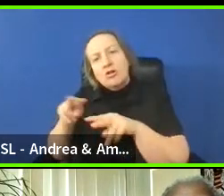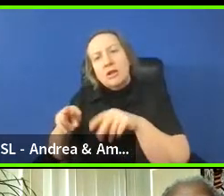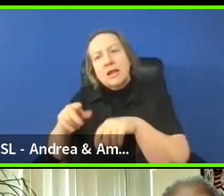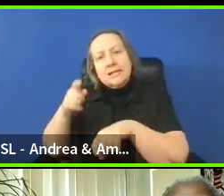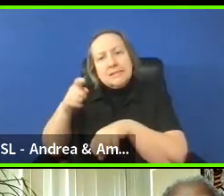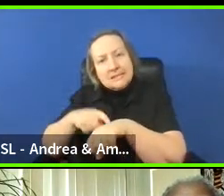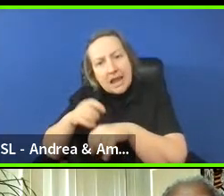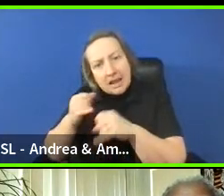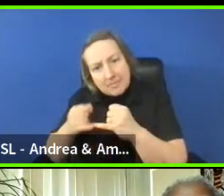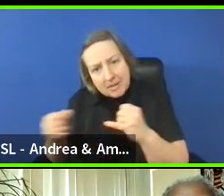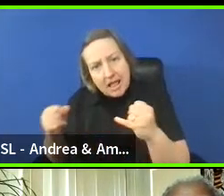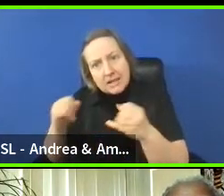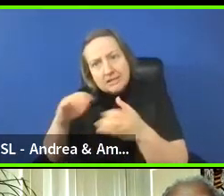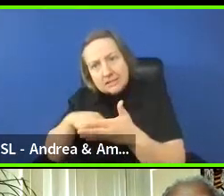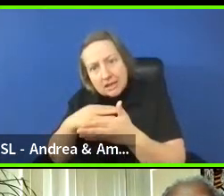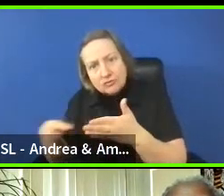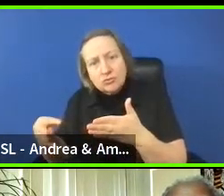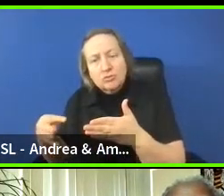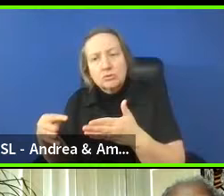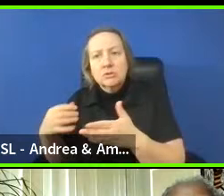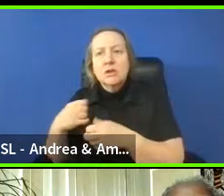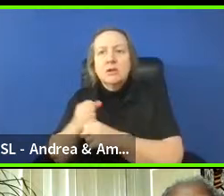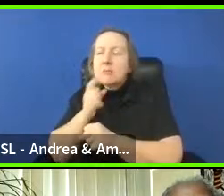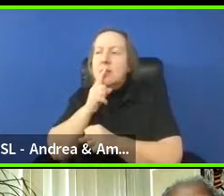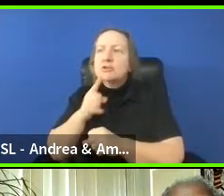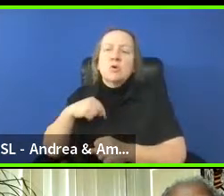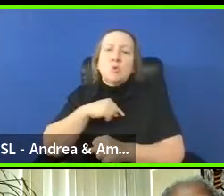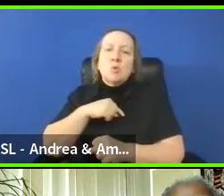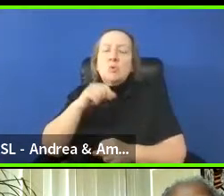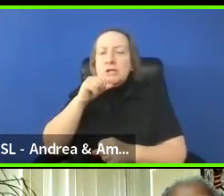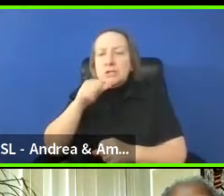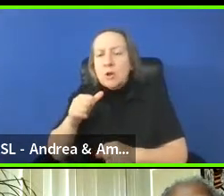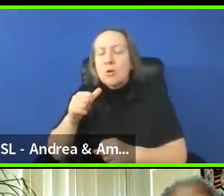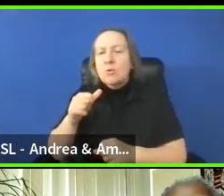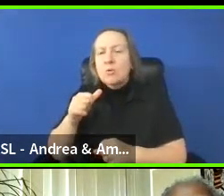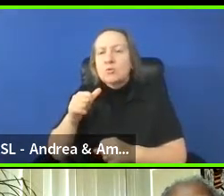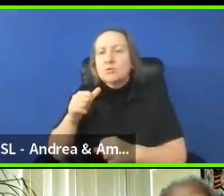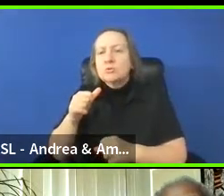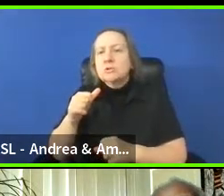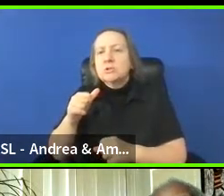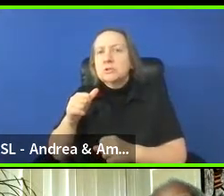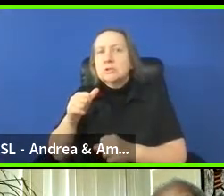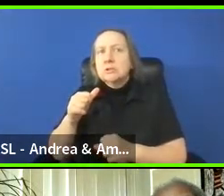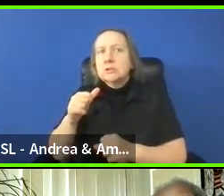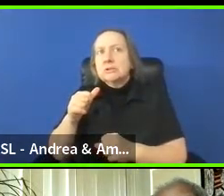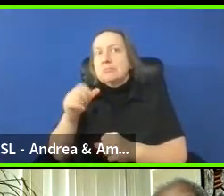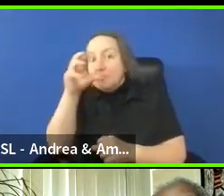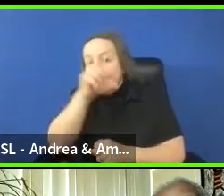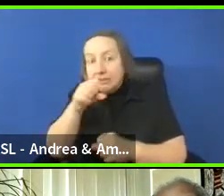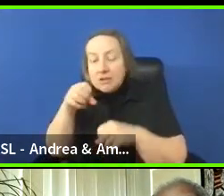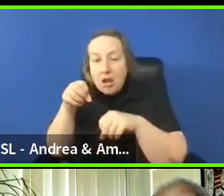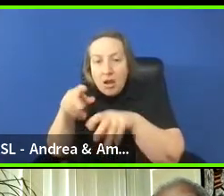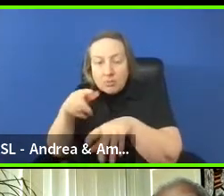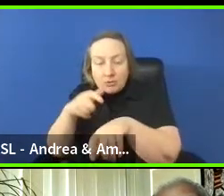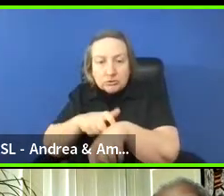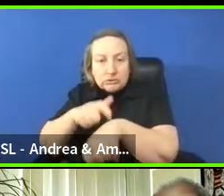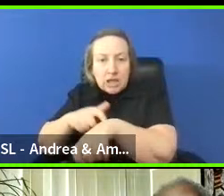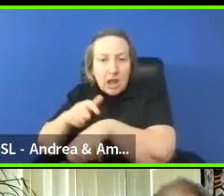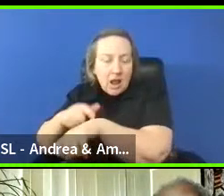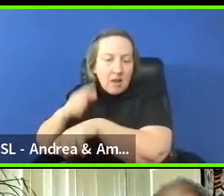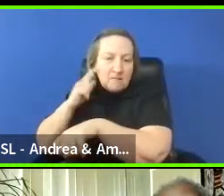timelines, schedules, to make sure we don't put ourselves outside of the window for meeting certain